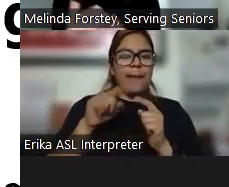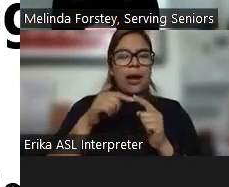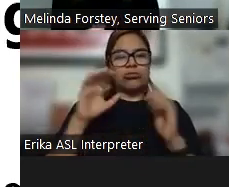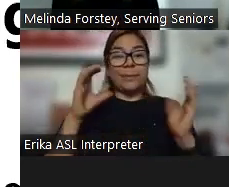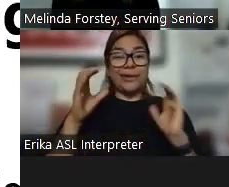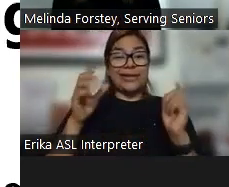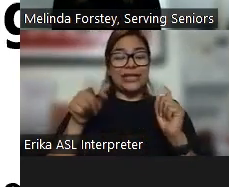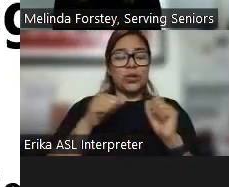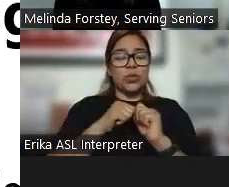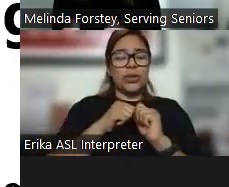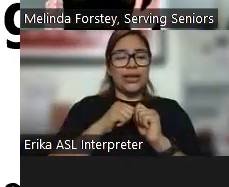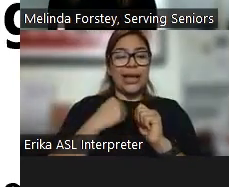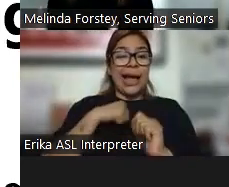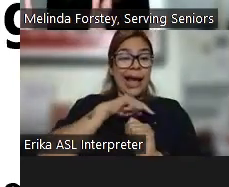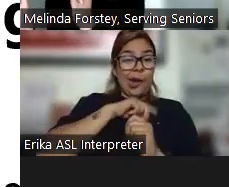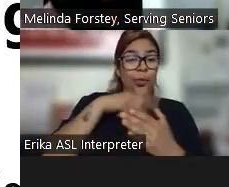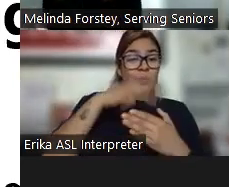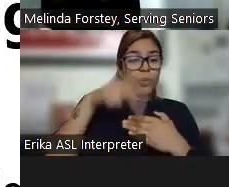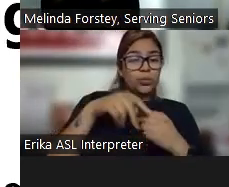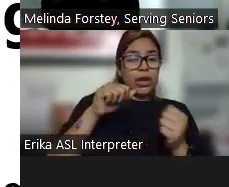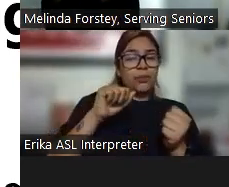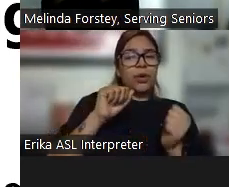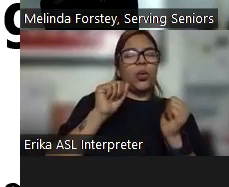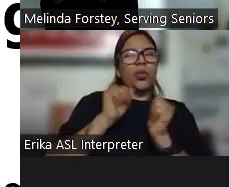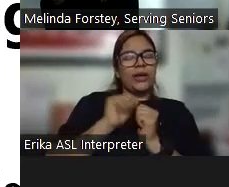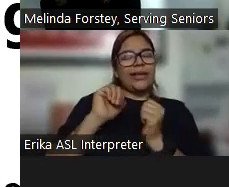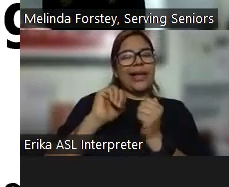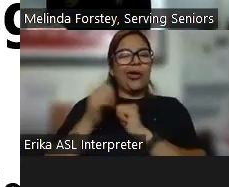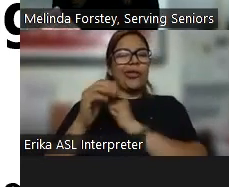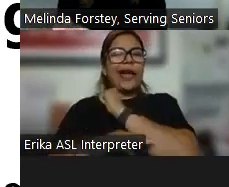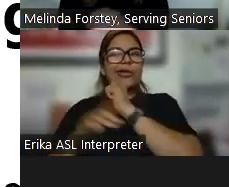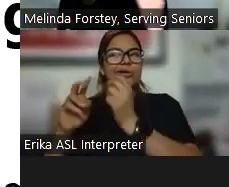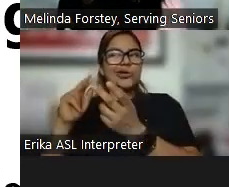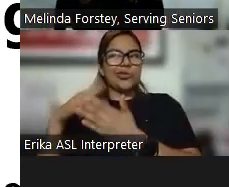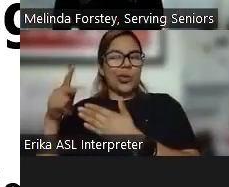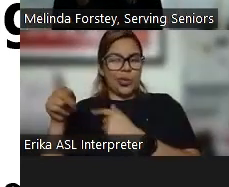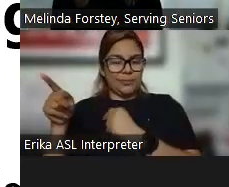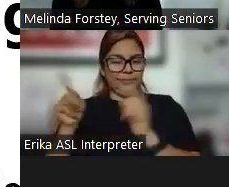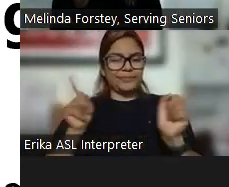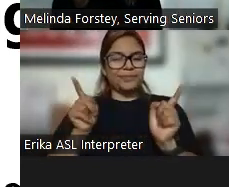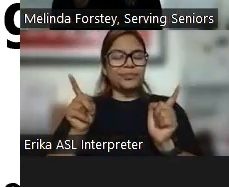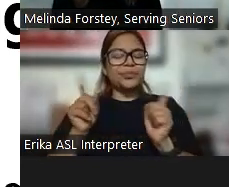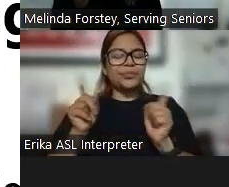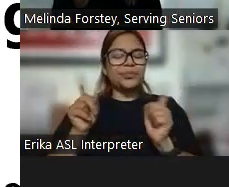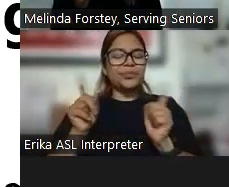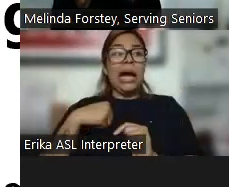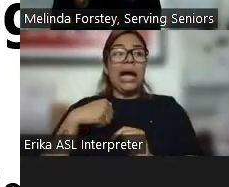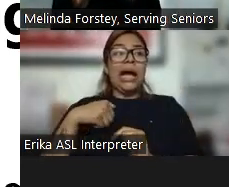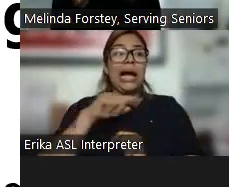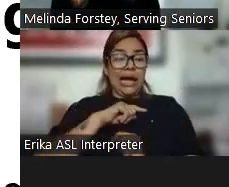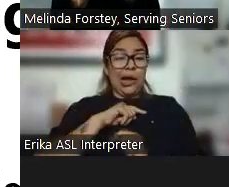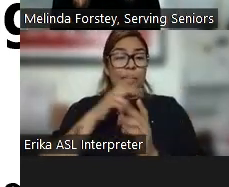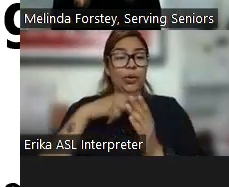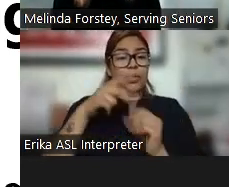our program serving seniors versus the county's program. As I noted, ours are funded through 2